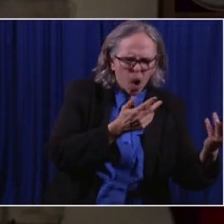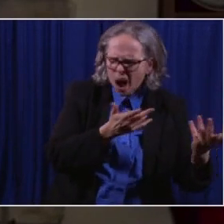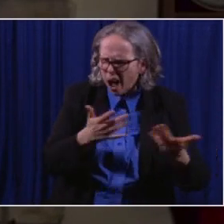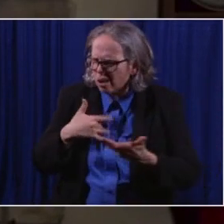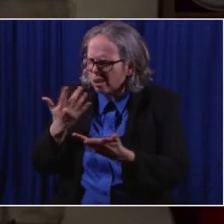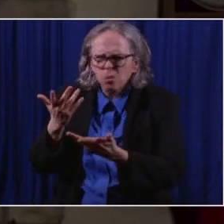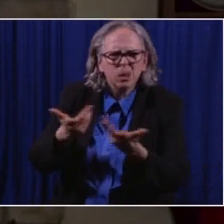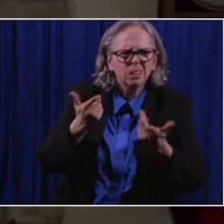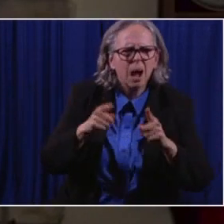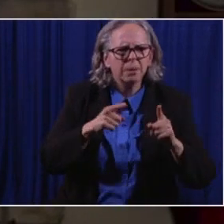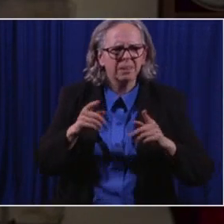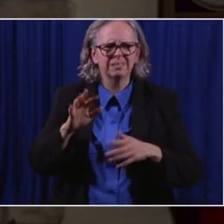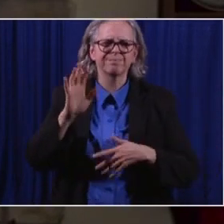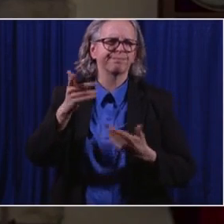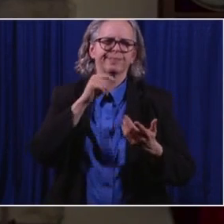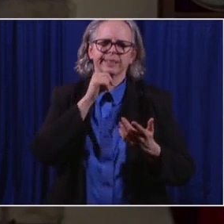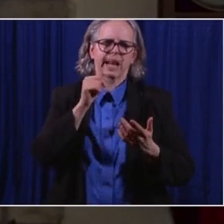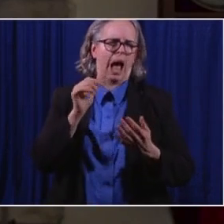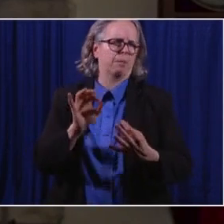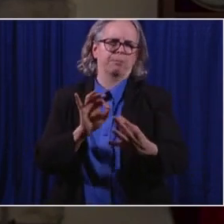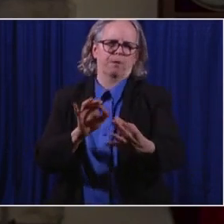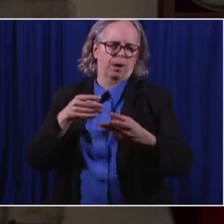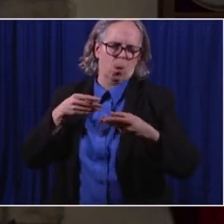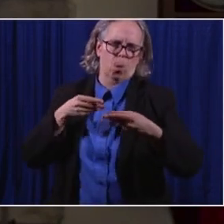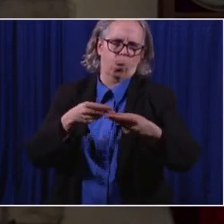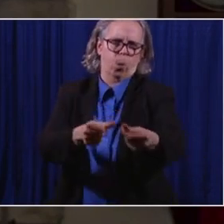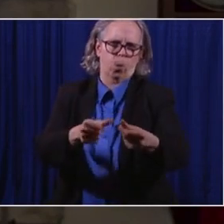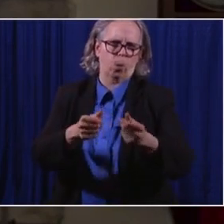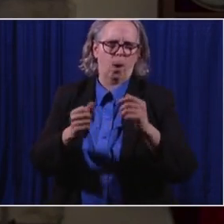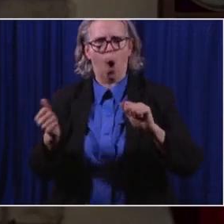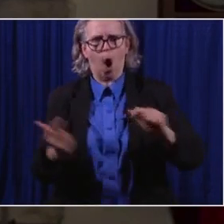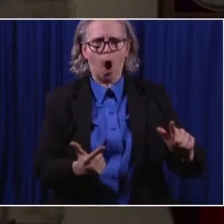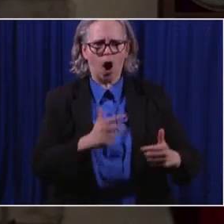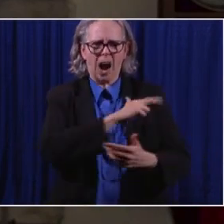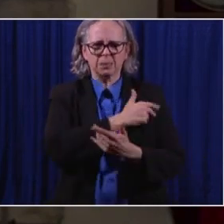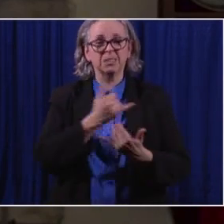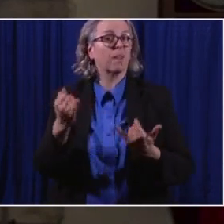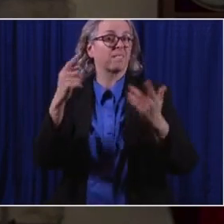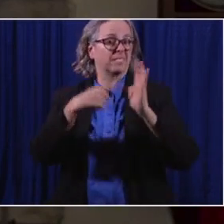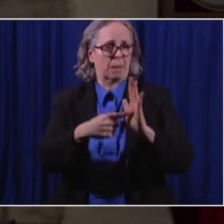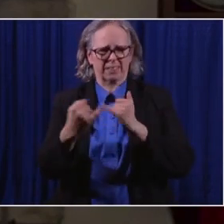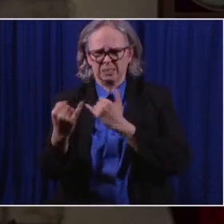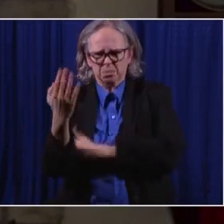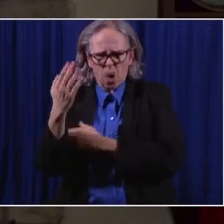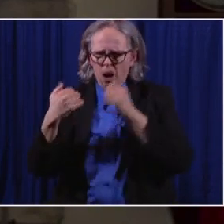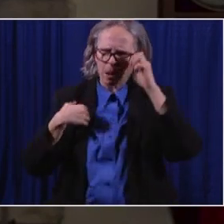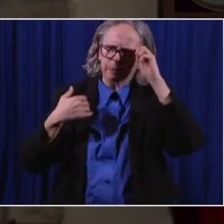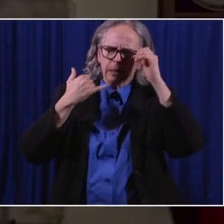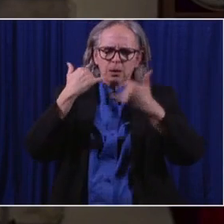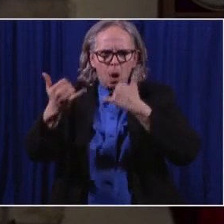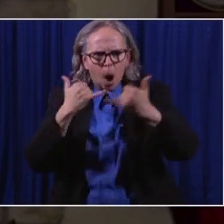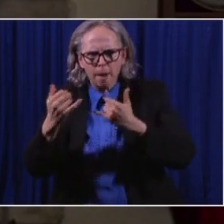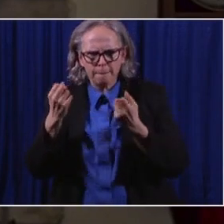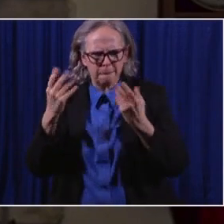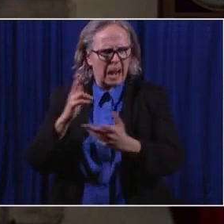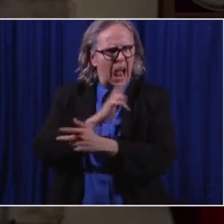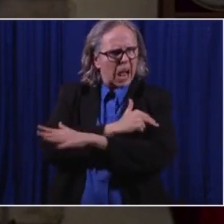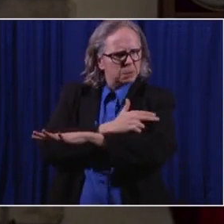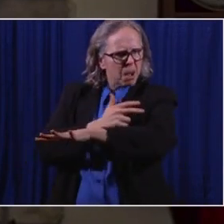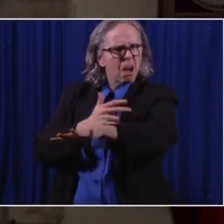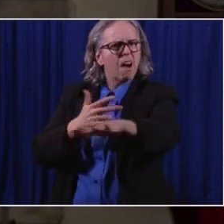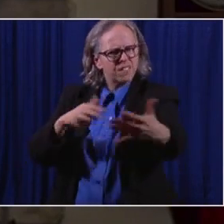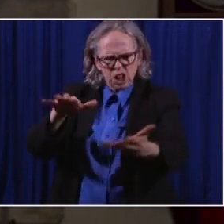can tell you from zone call I was on this morning, a lot of hospitals are in fact getting it. And, they're doing what they should do,